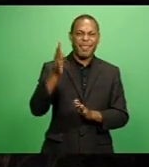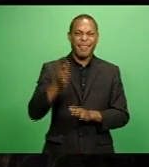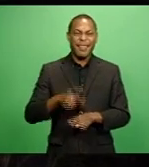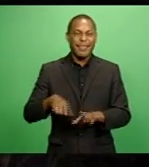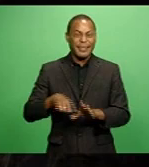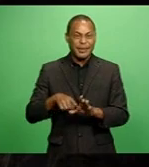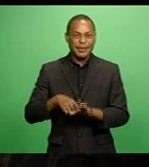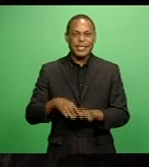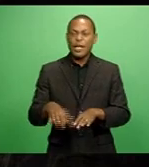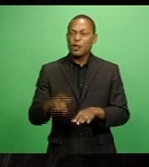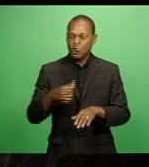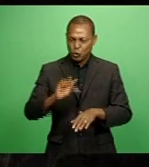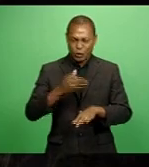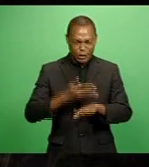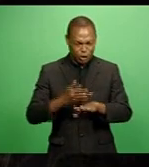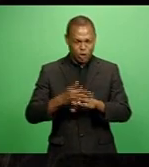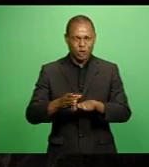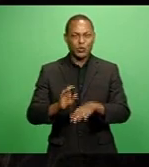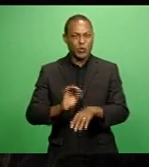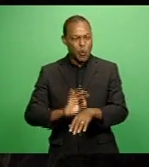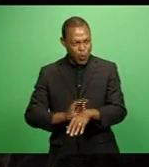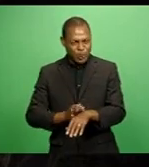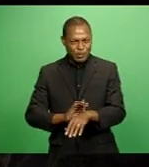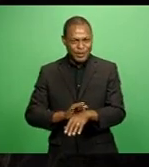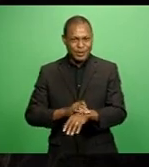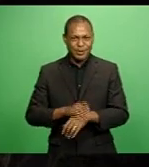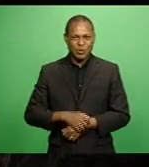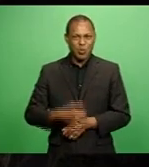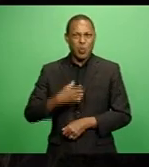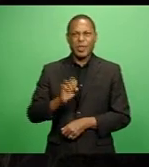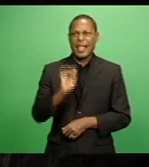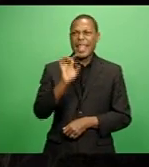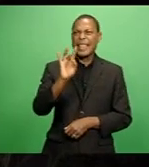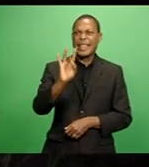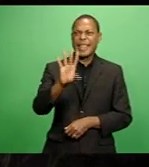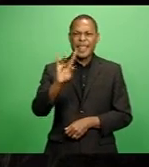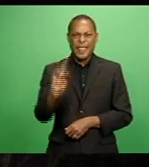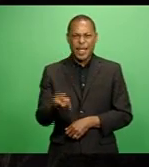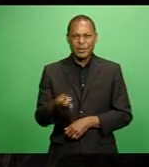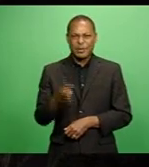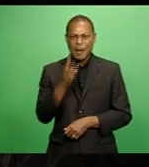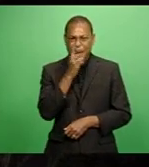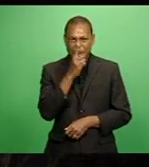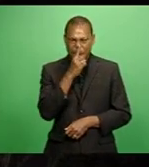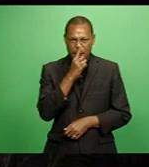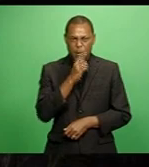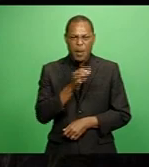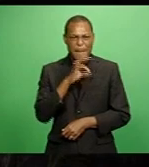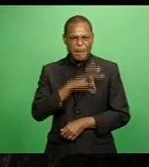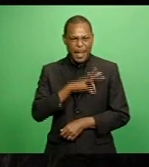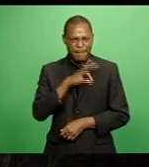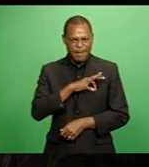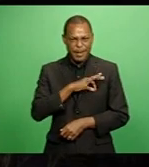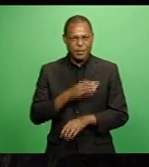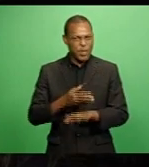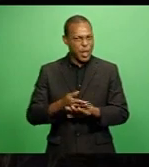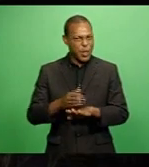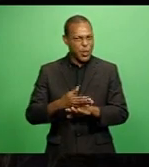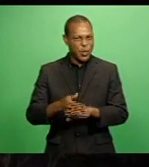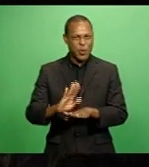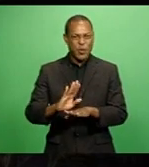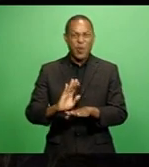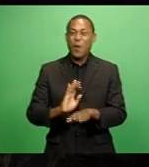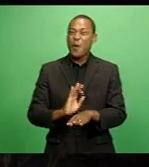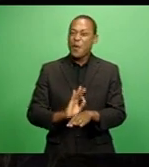the new hospital. So basically, Ateda, more than 10,000 Fijians will benefit from the new Navosa Subdivisional